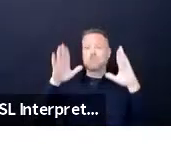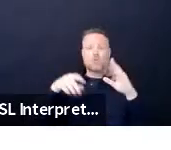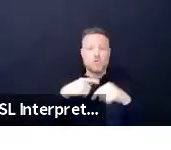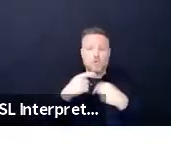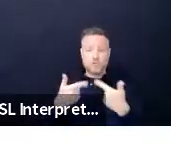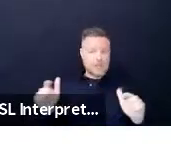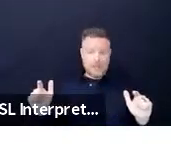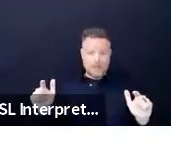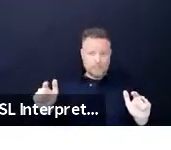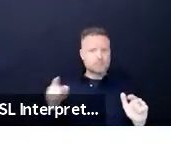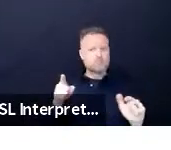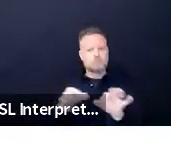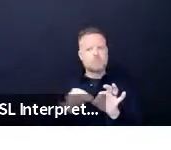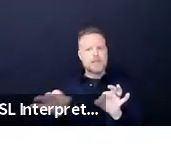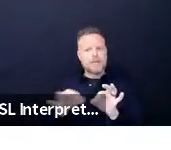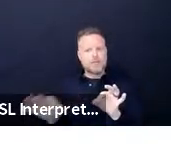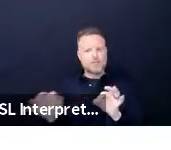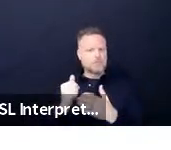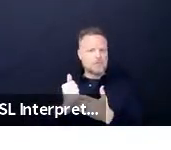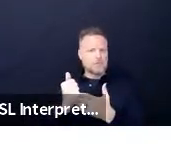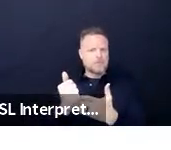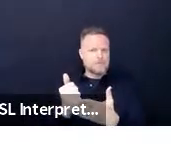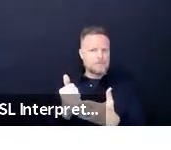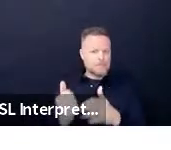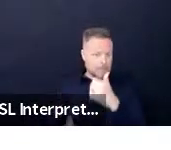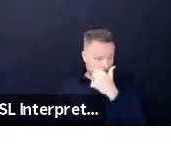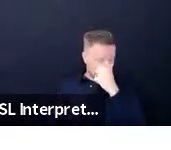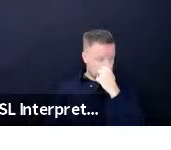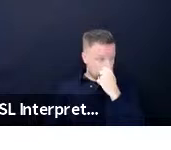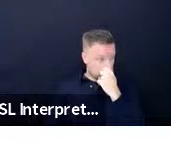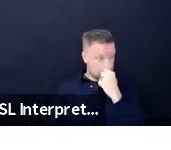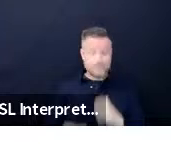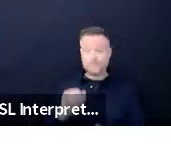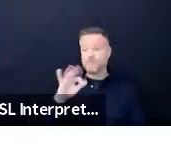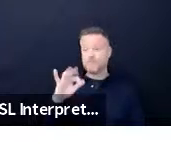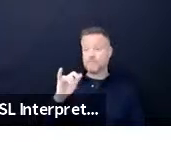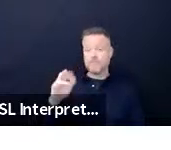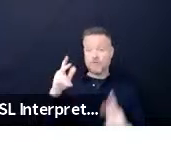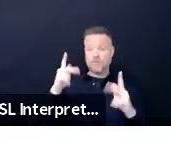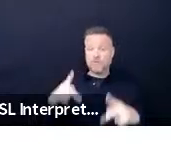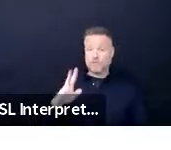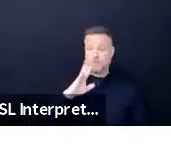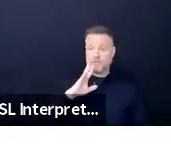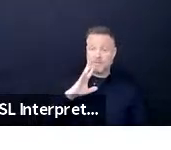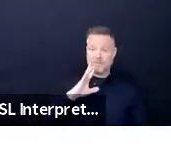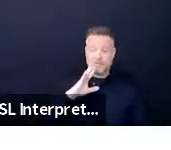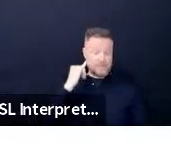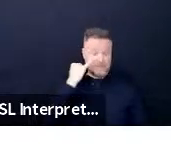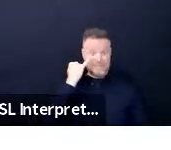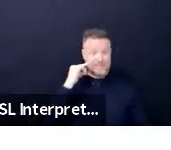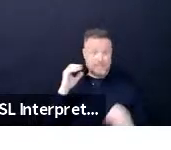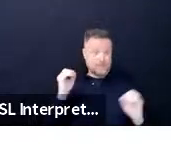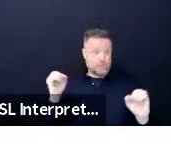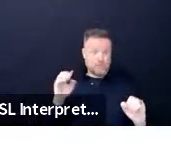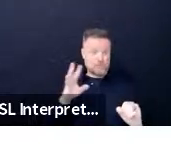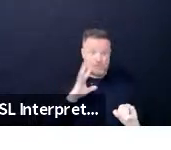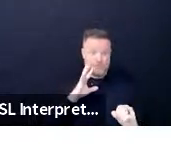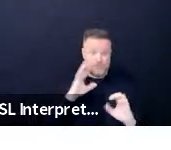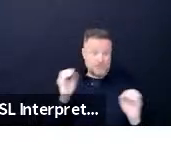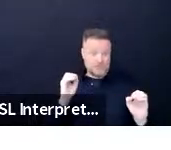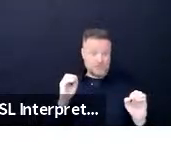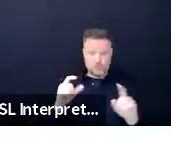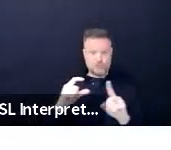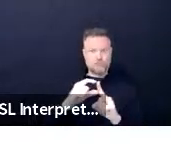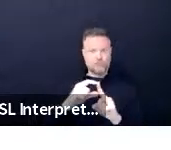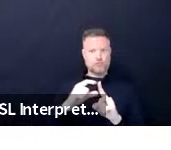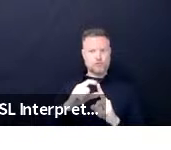help them. If there's someone speaking, then if there isn't someone speaking and you just have words on